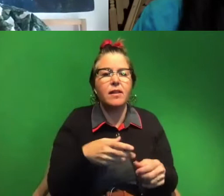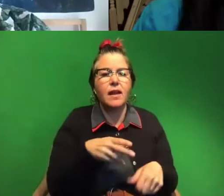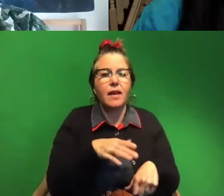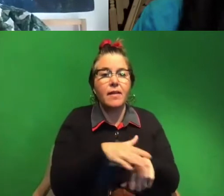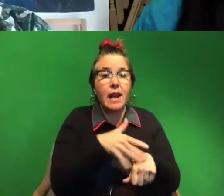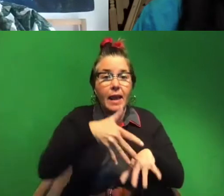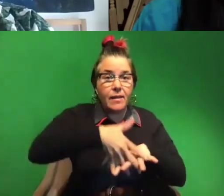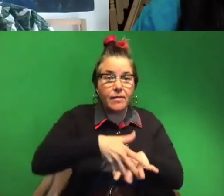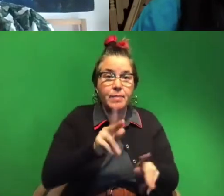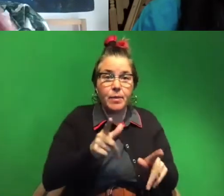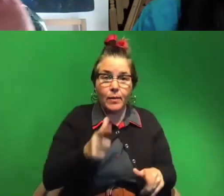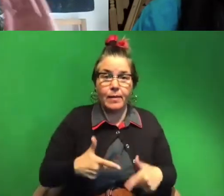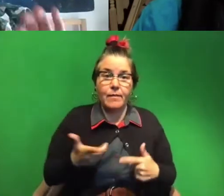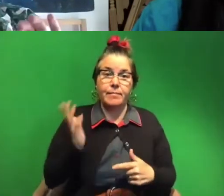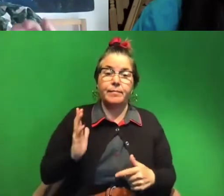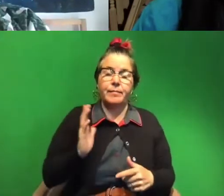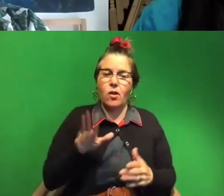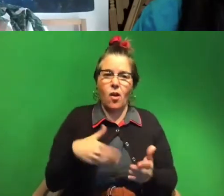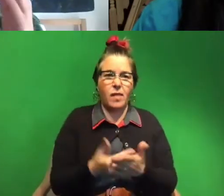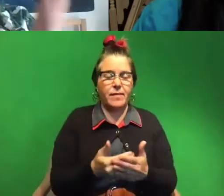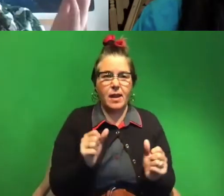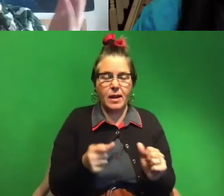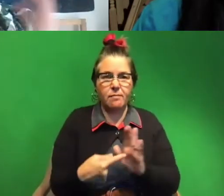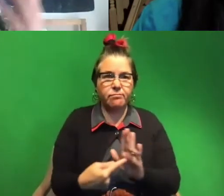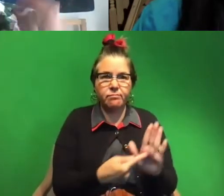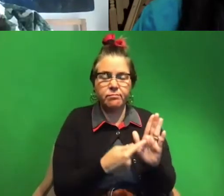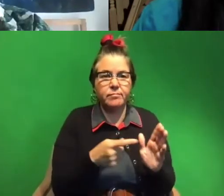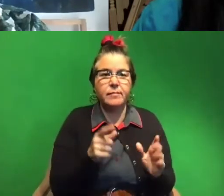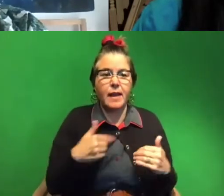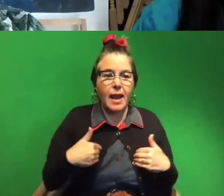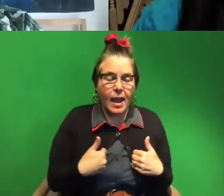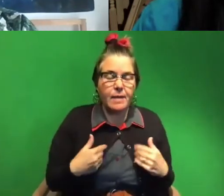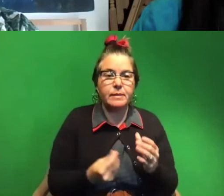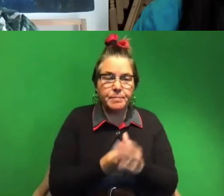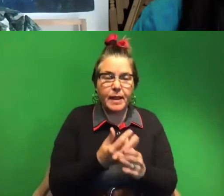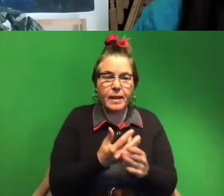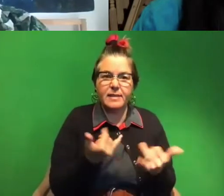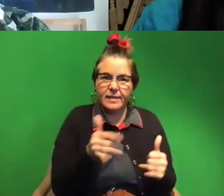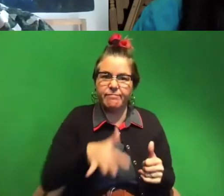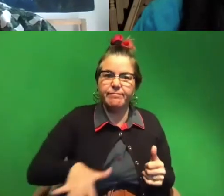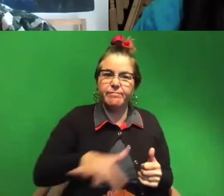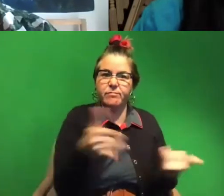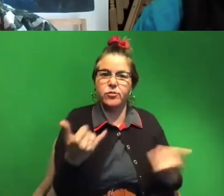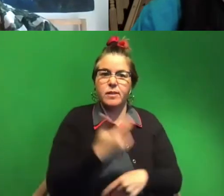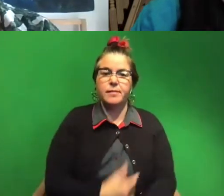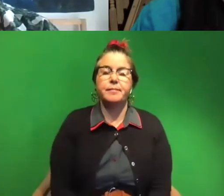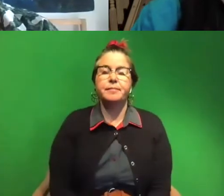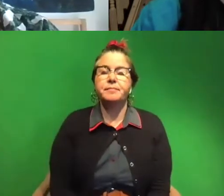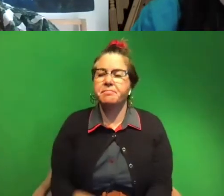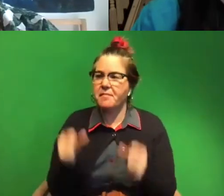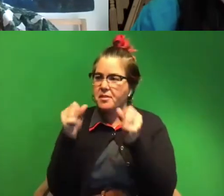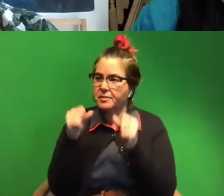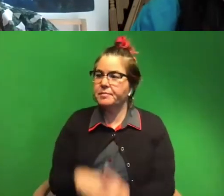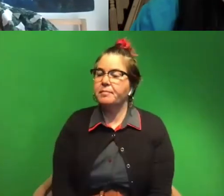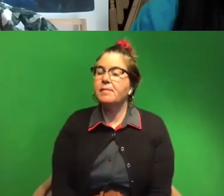there before us. All of that can be shown by the animals and the plants that are still around today. Awesome. The